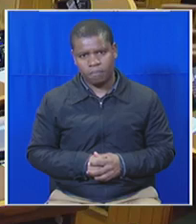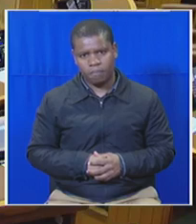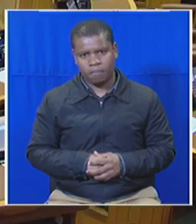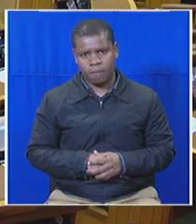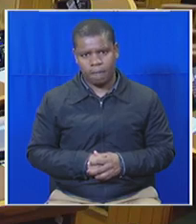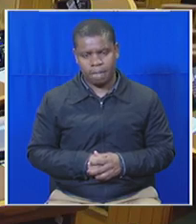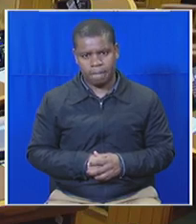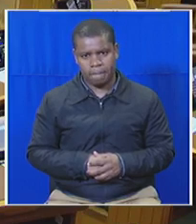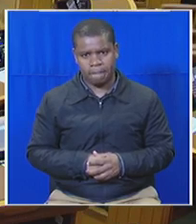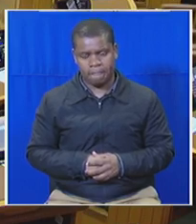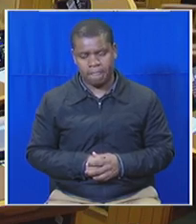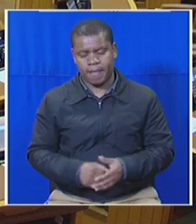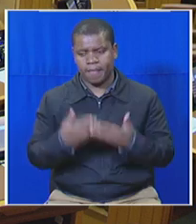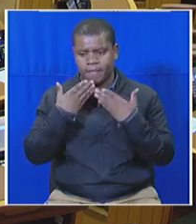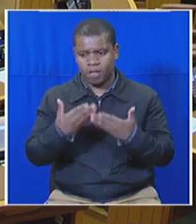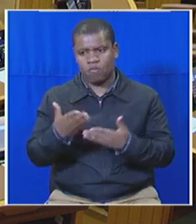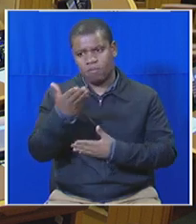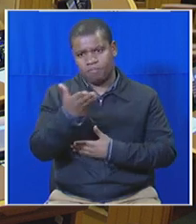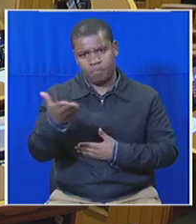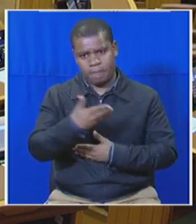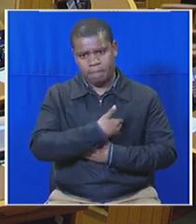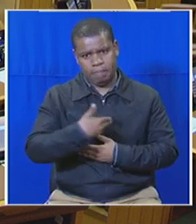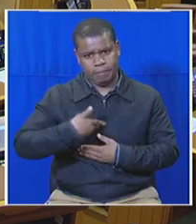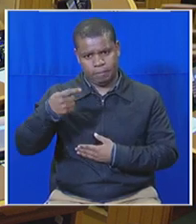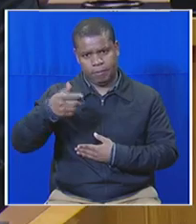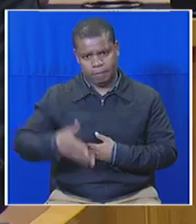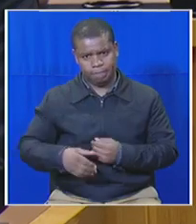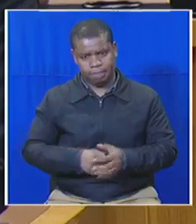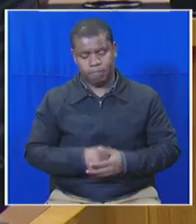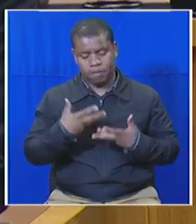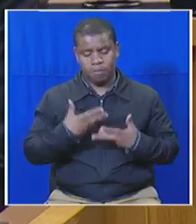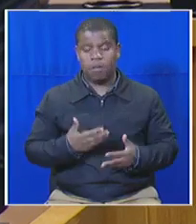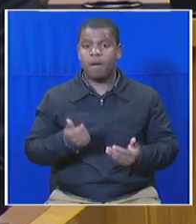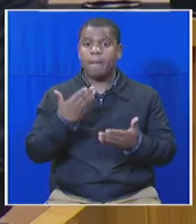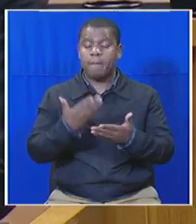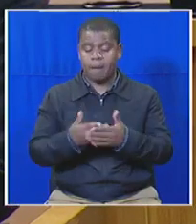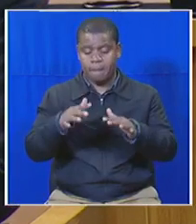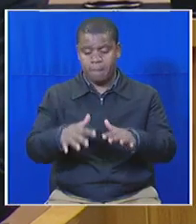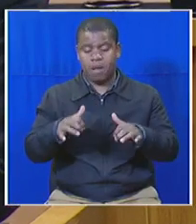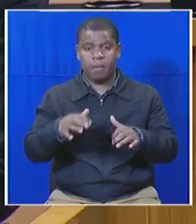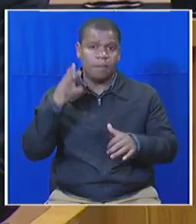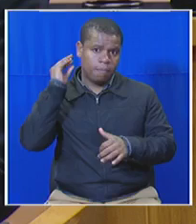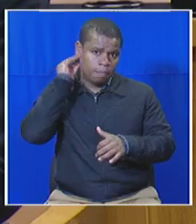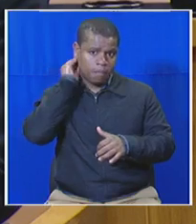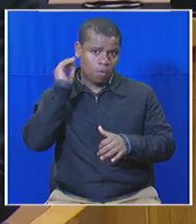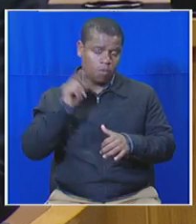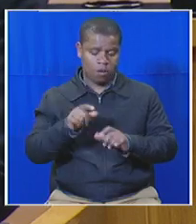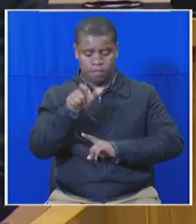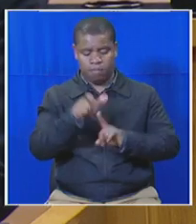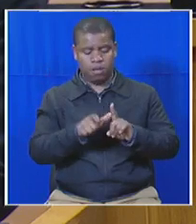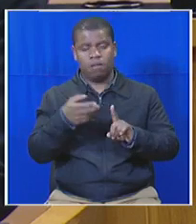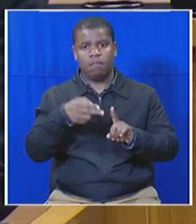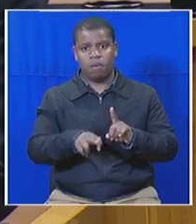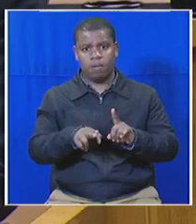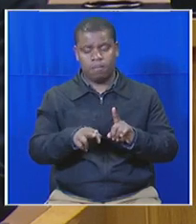Thank you very much, Madam Speaker. Madam Speaker, I hereby move that the House notes with great sadness the passing of our